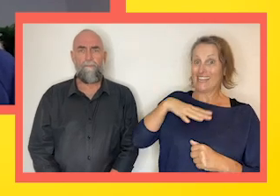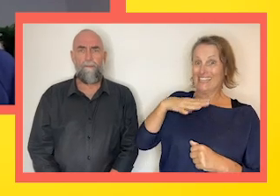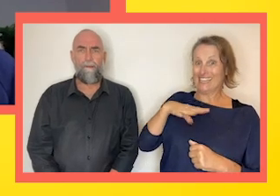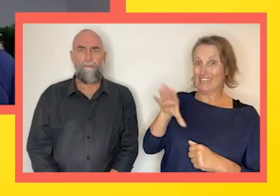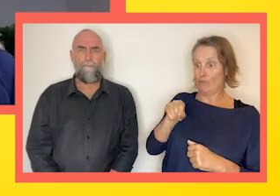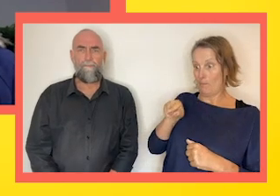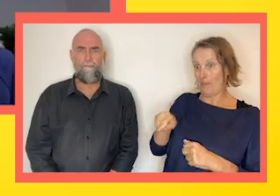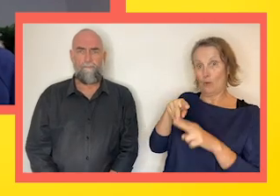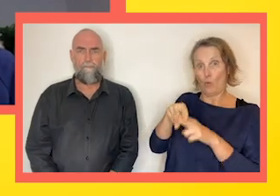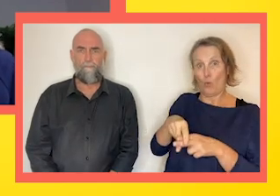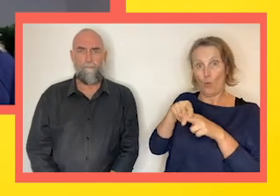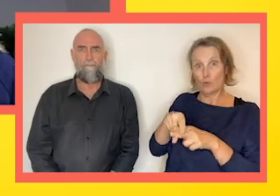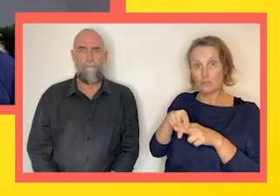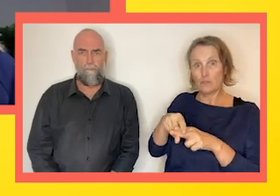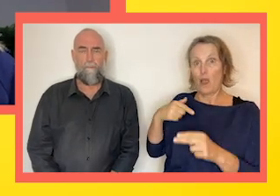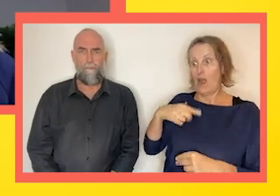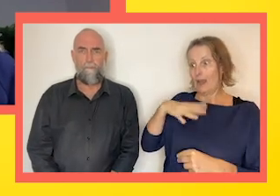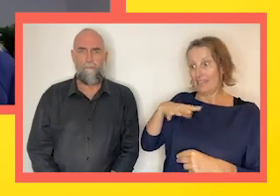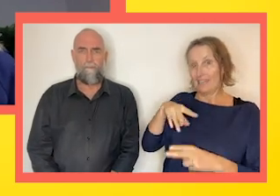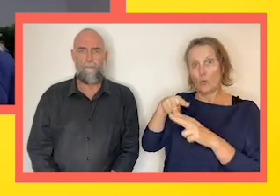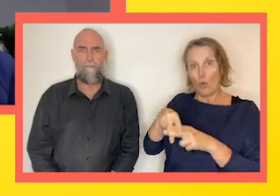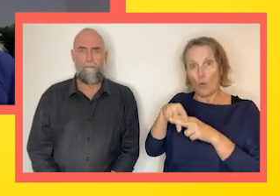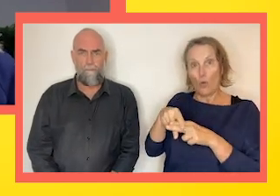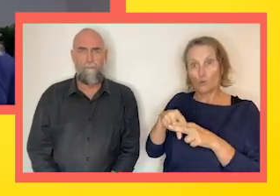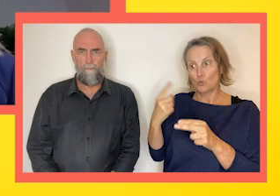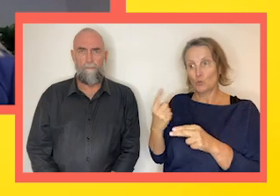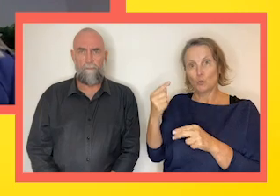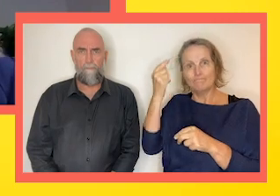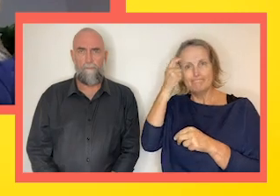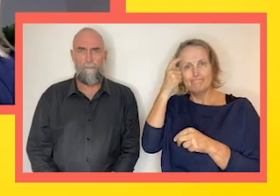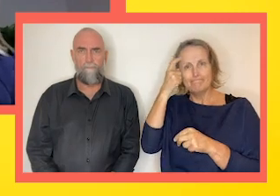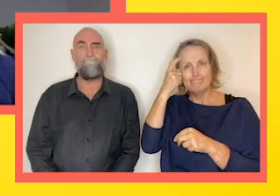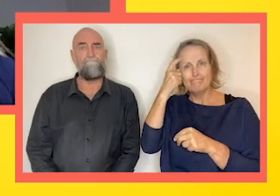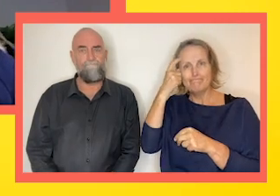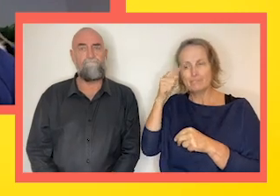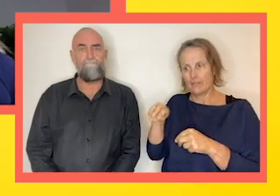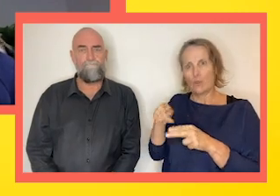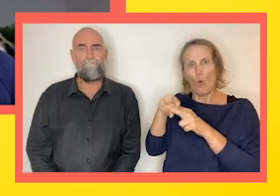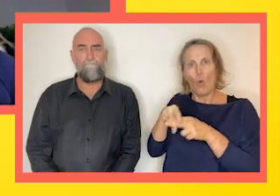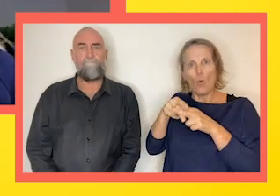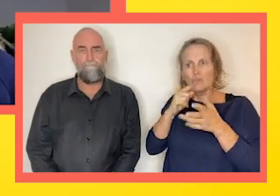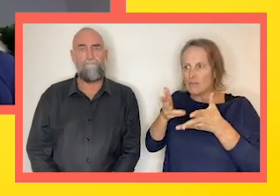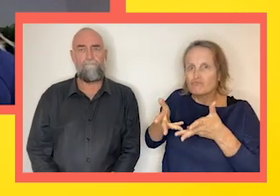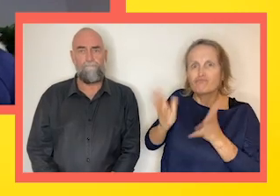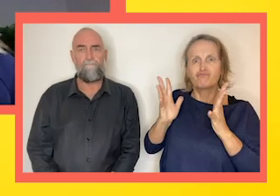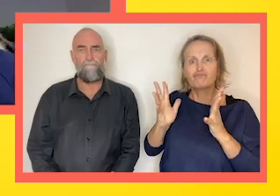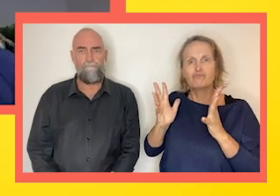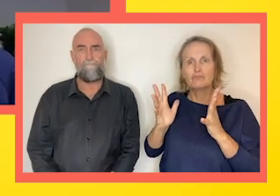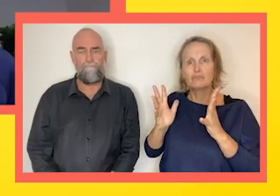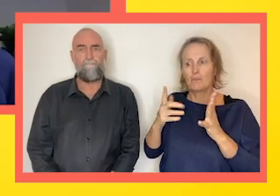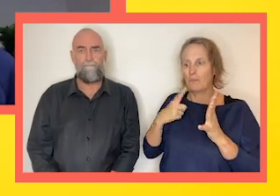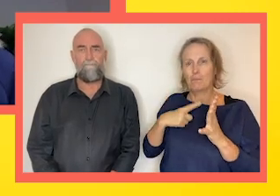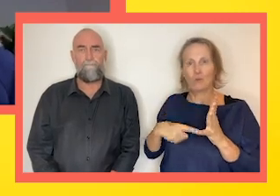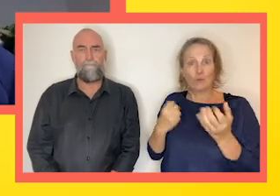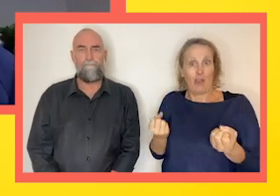in a horse. I need something that's relatively forward thinking and kind of wants to go on its own, because I